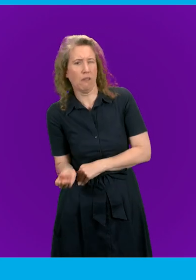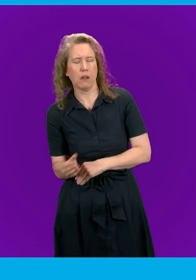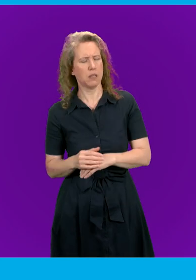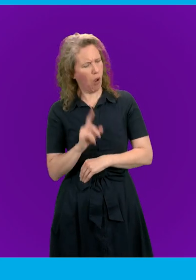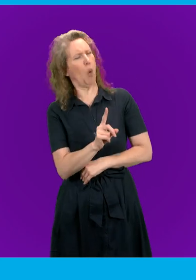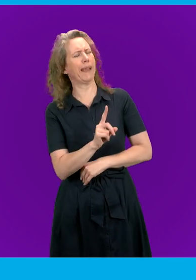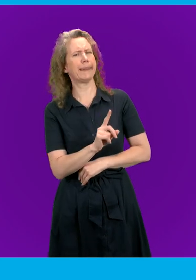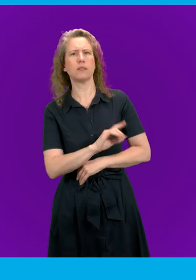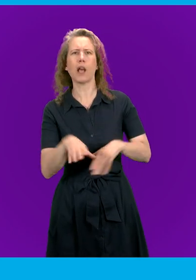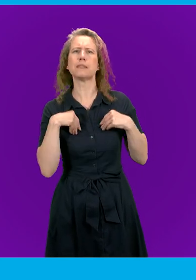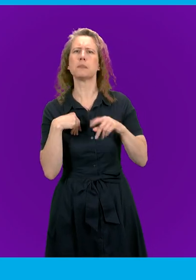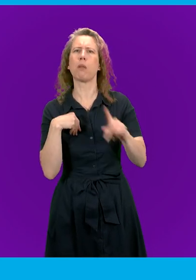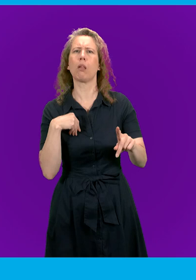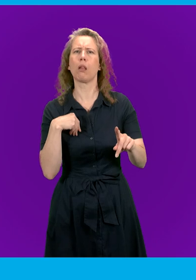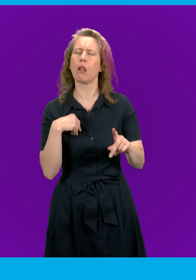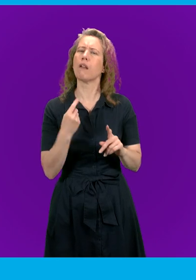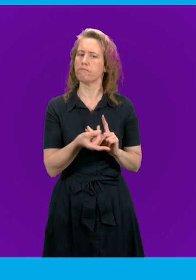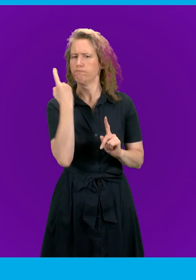whatever.